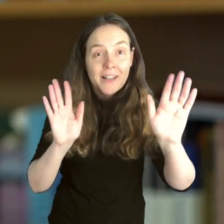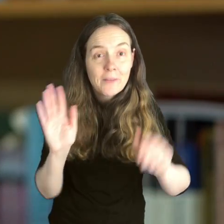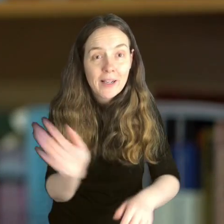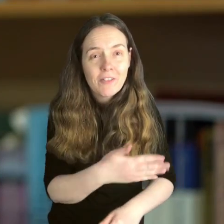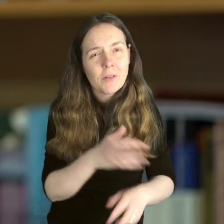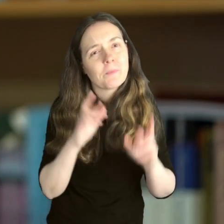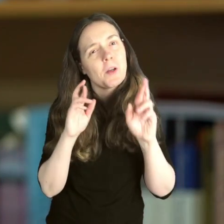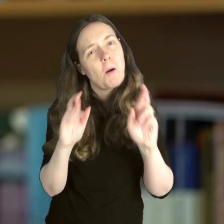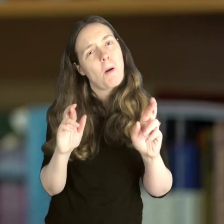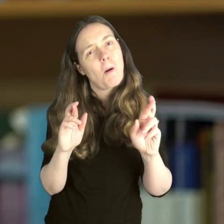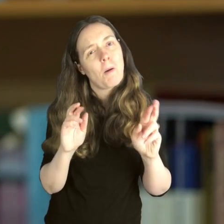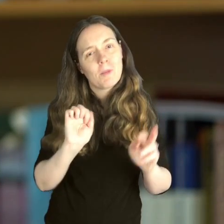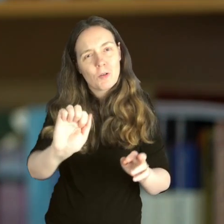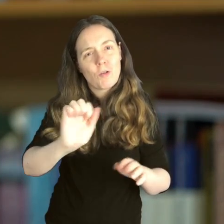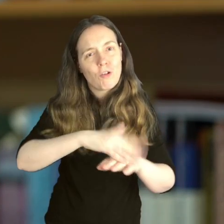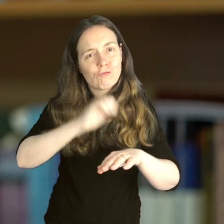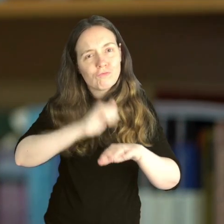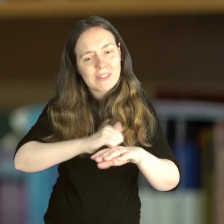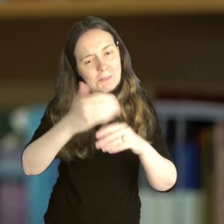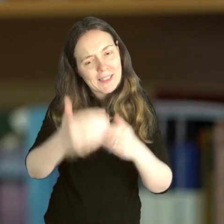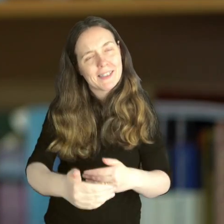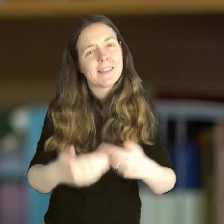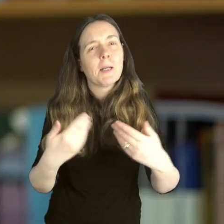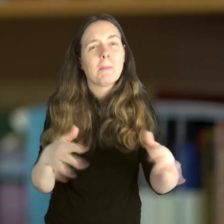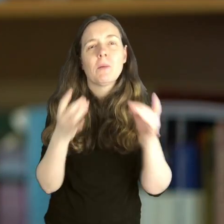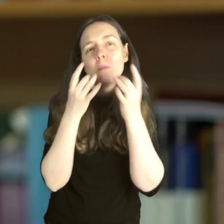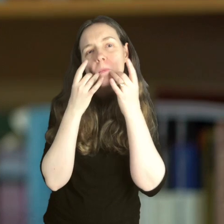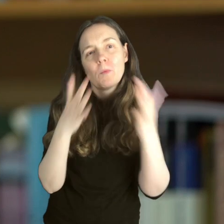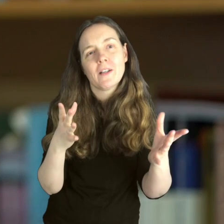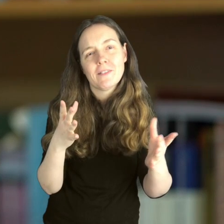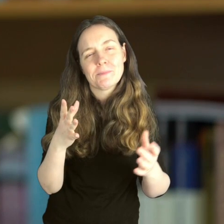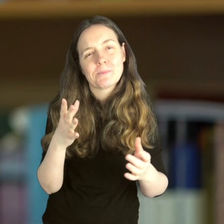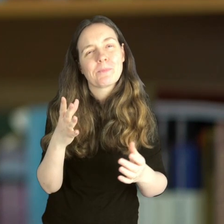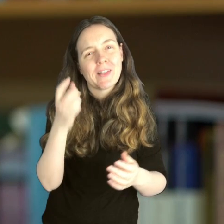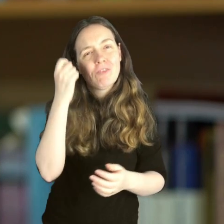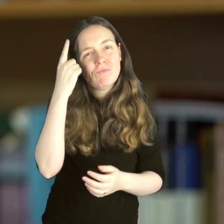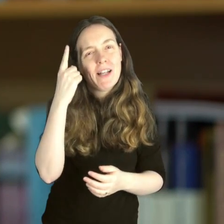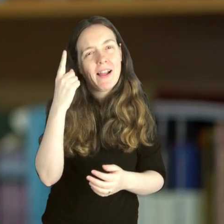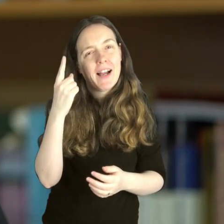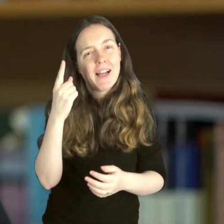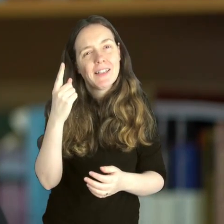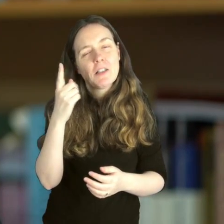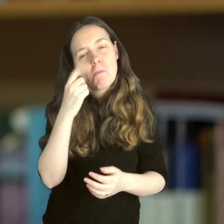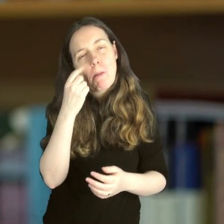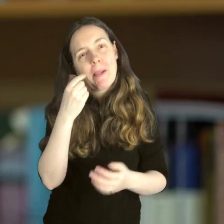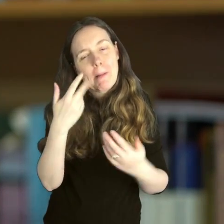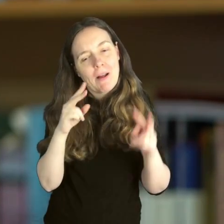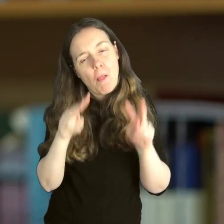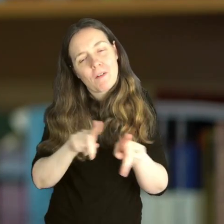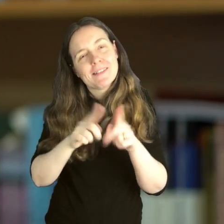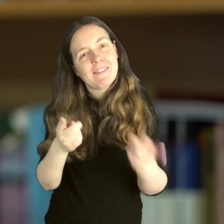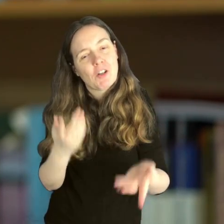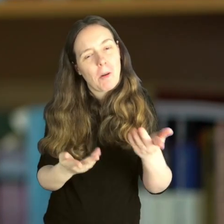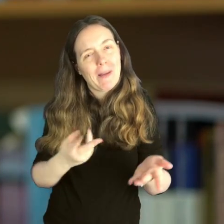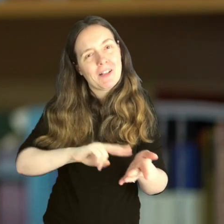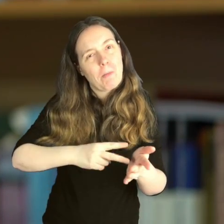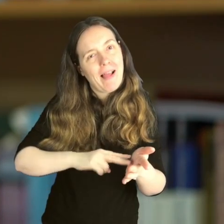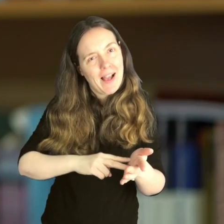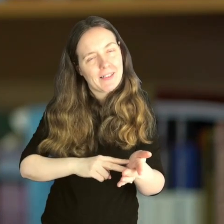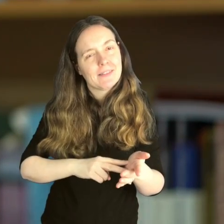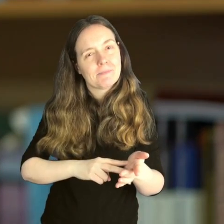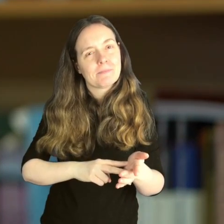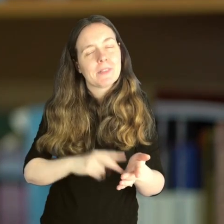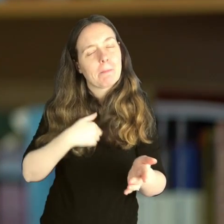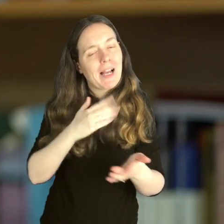everyone. Really do hope you've had a wonderful Christmas time. I realise it's probably looked different than you had planned, but I do trust that you've been able to enjoy